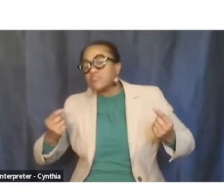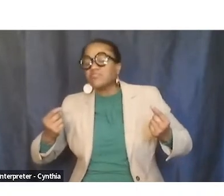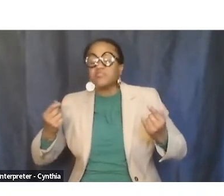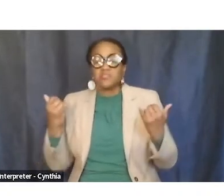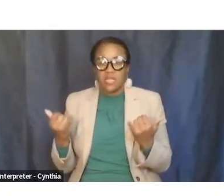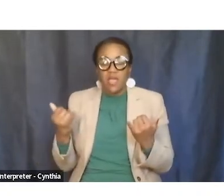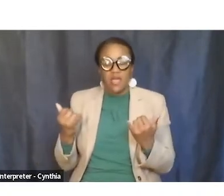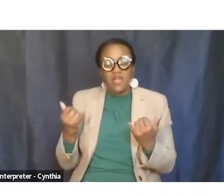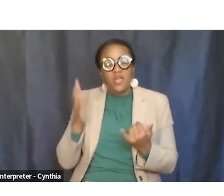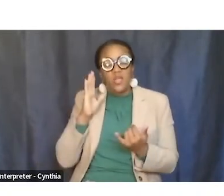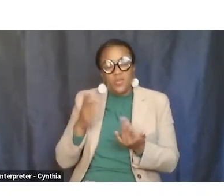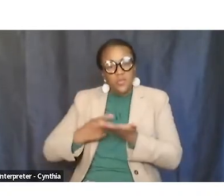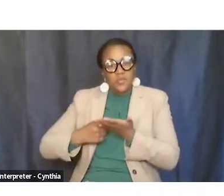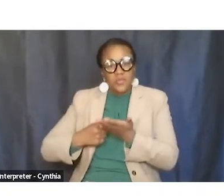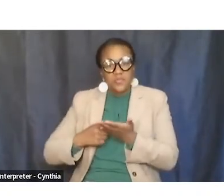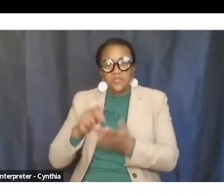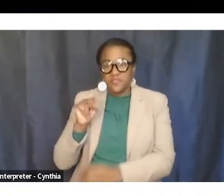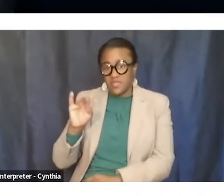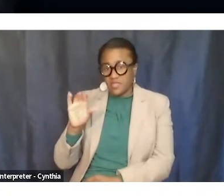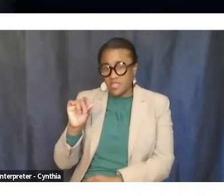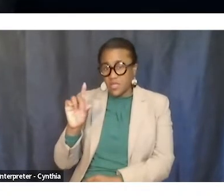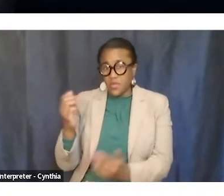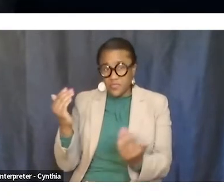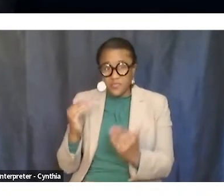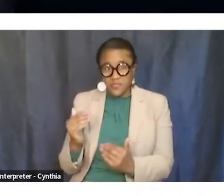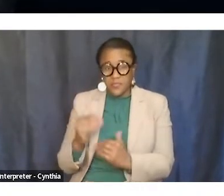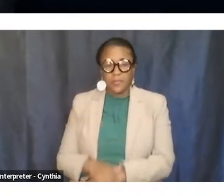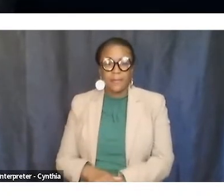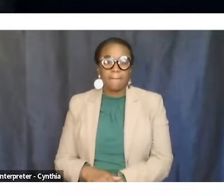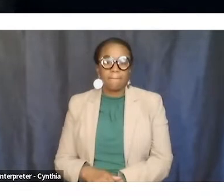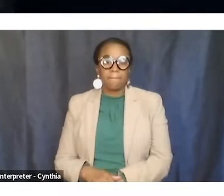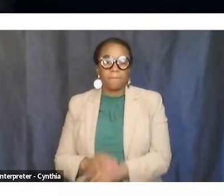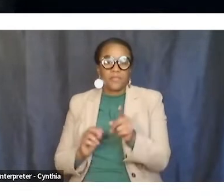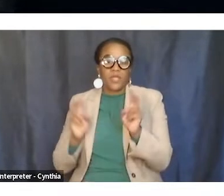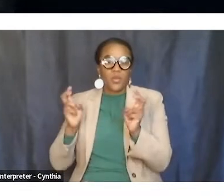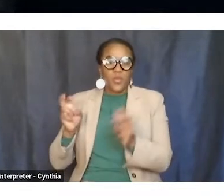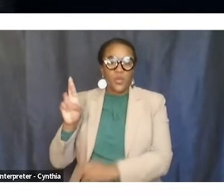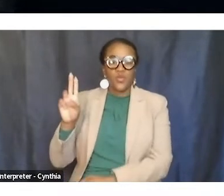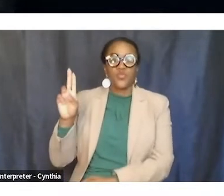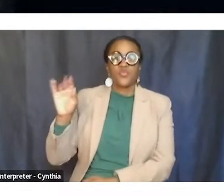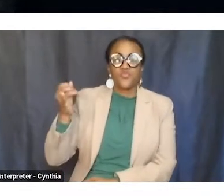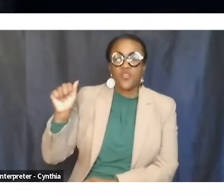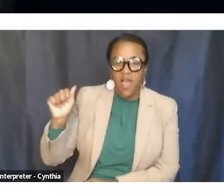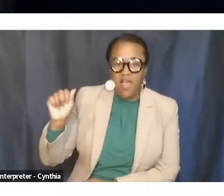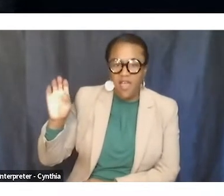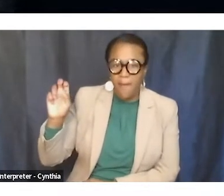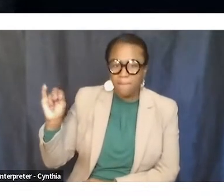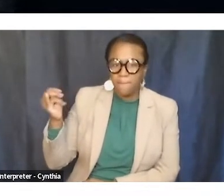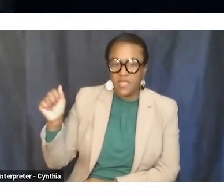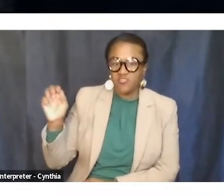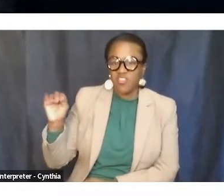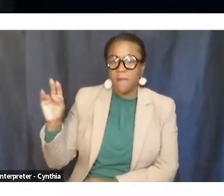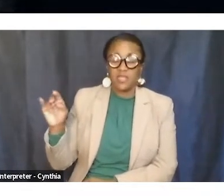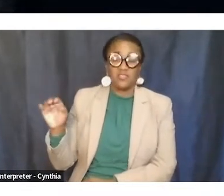about. And Nicole, if you go to the next slide, please. This is a quote from Ruha Benjamin. Like, Mina, you really touched on